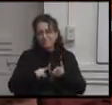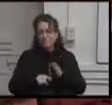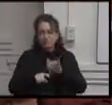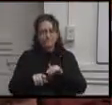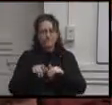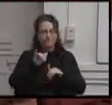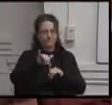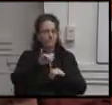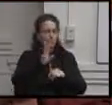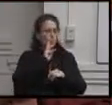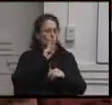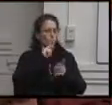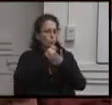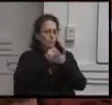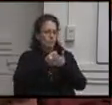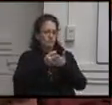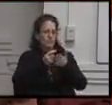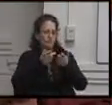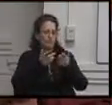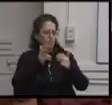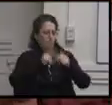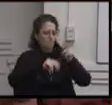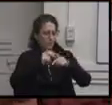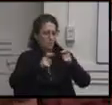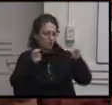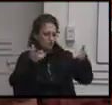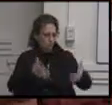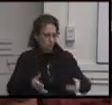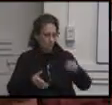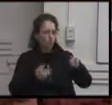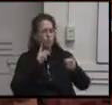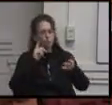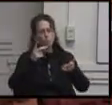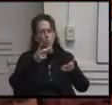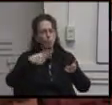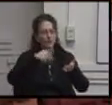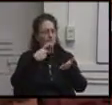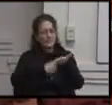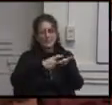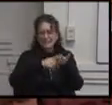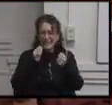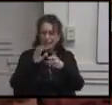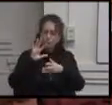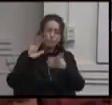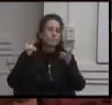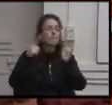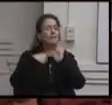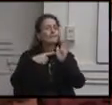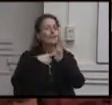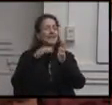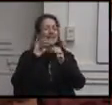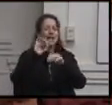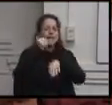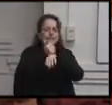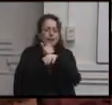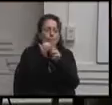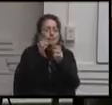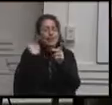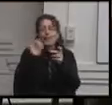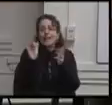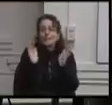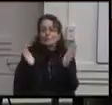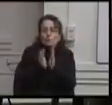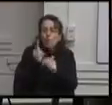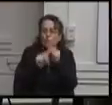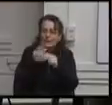director of that facility, talking about doing that, building a building within the building to have that happen and see if that's cost effective. Oh,